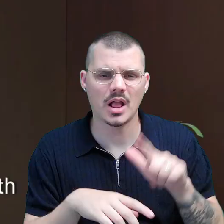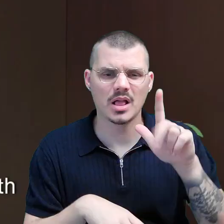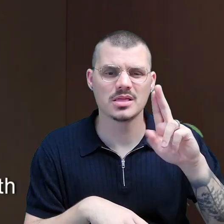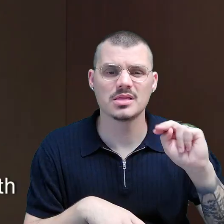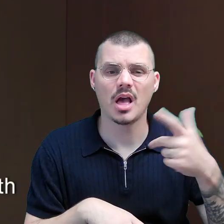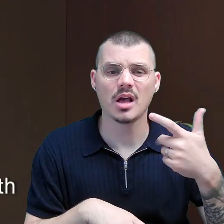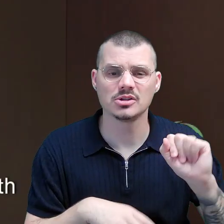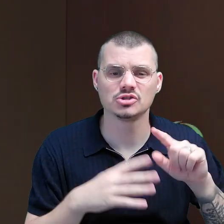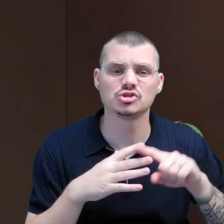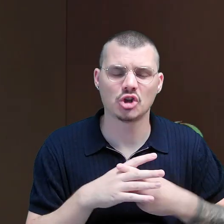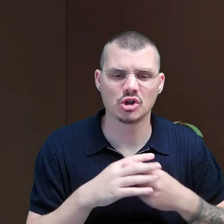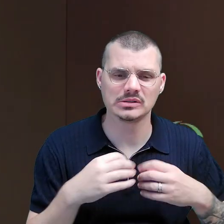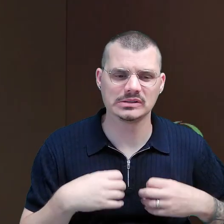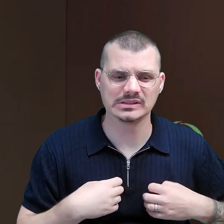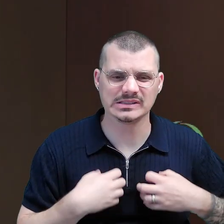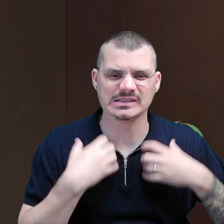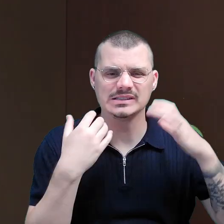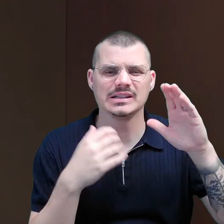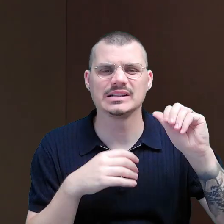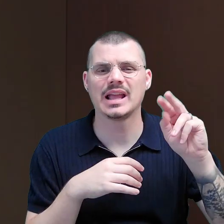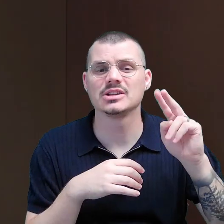lungs started to fill up with cancer.